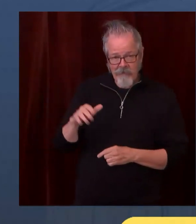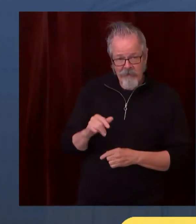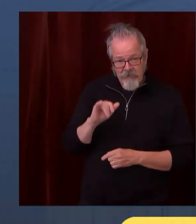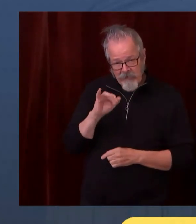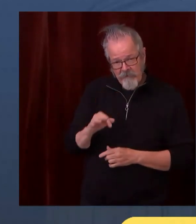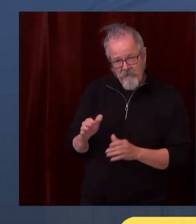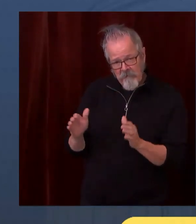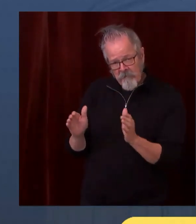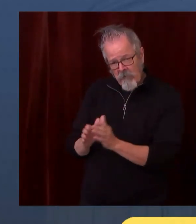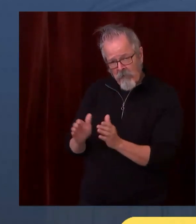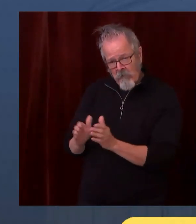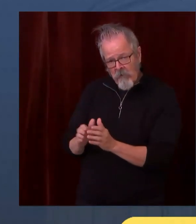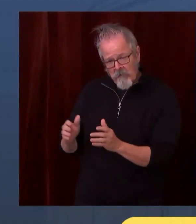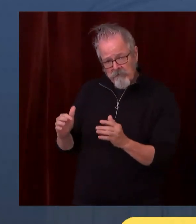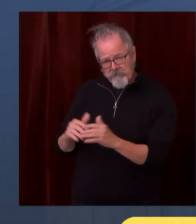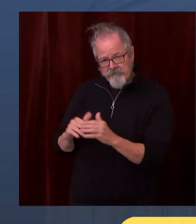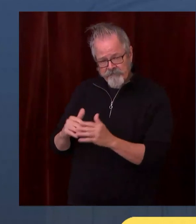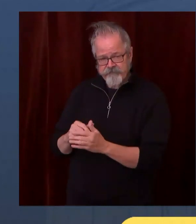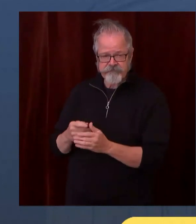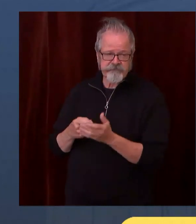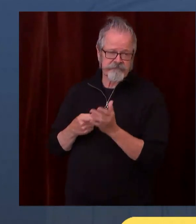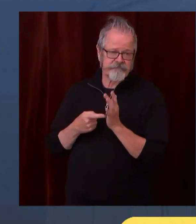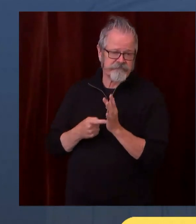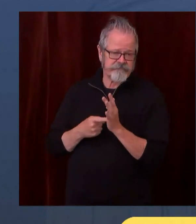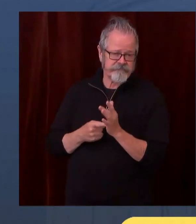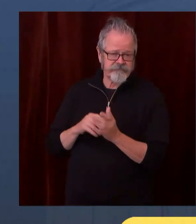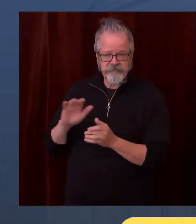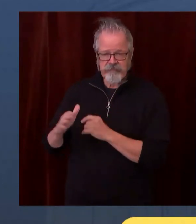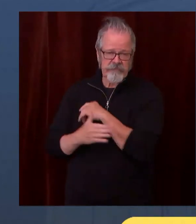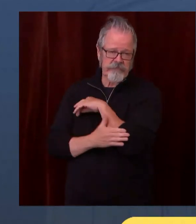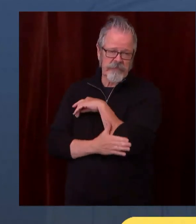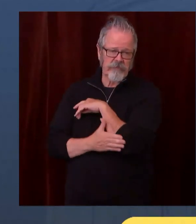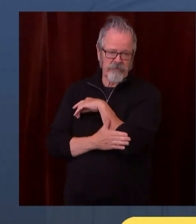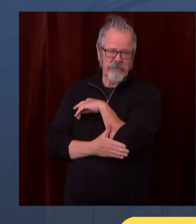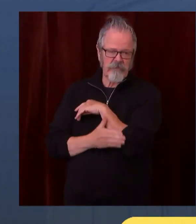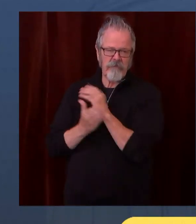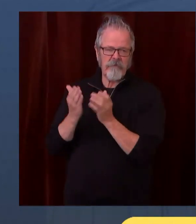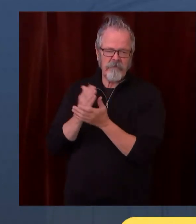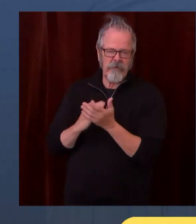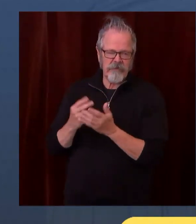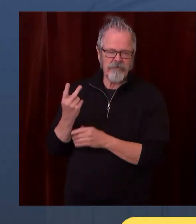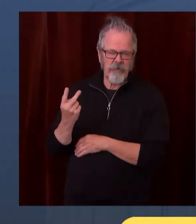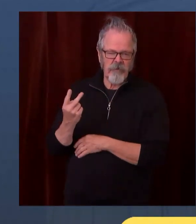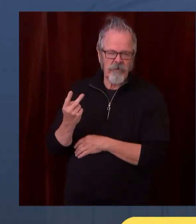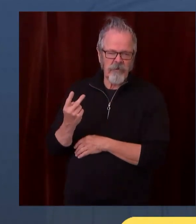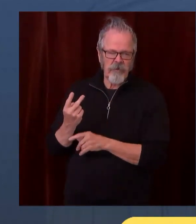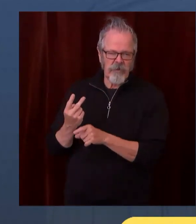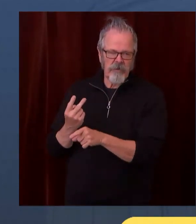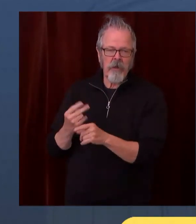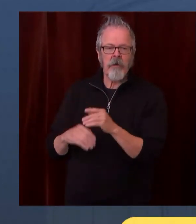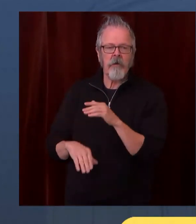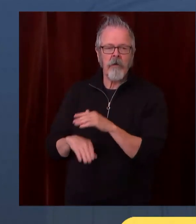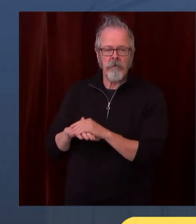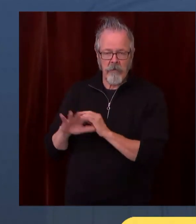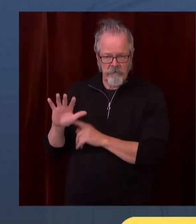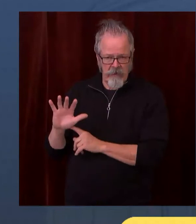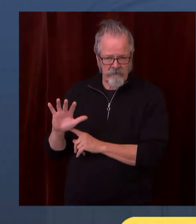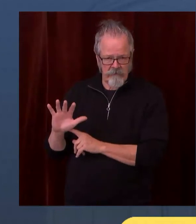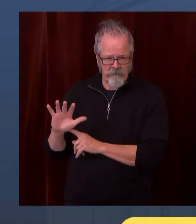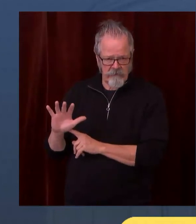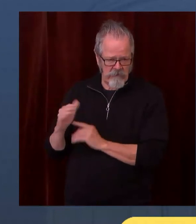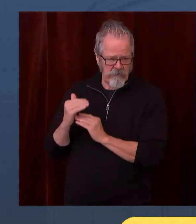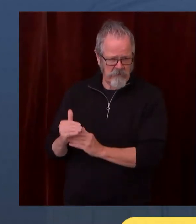in a phase 2 county, we're asking folks not to gather any more than 5 people during even any given